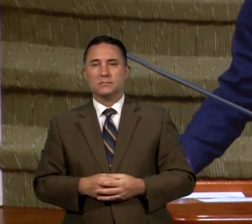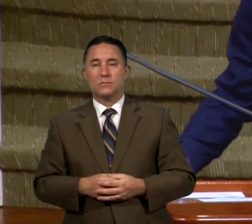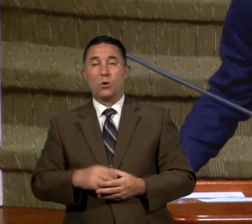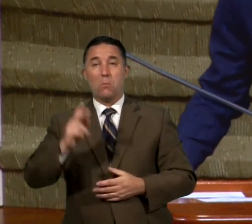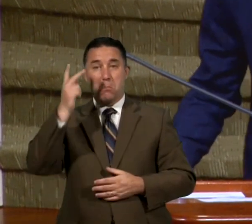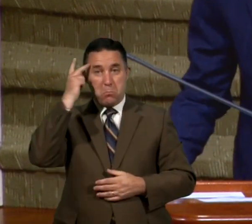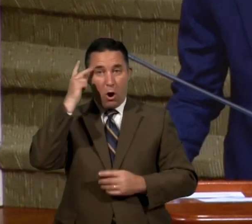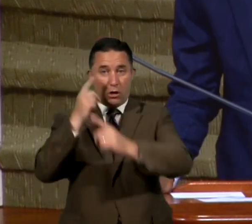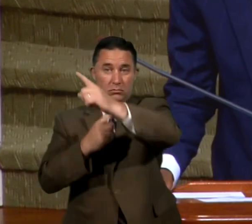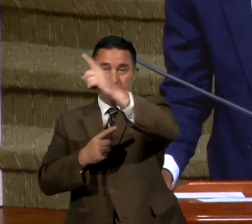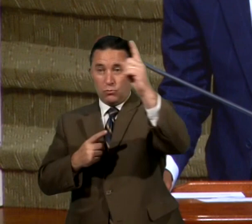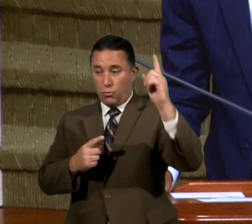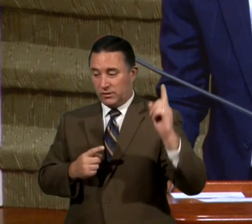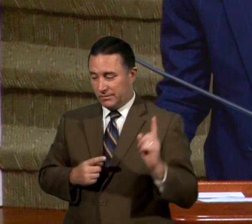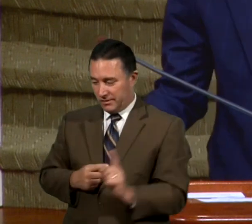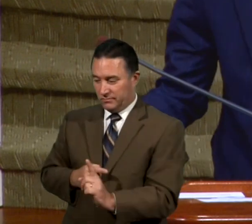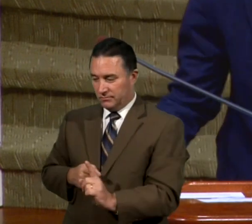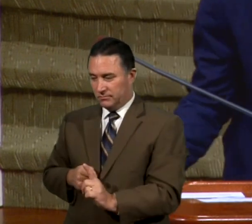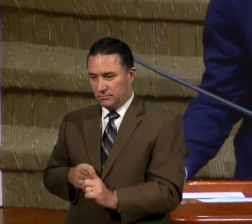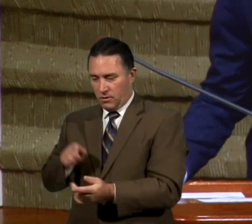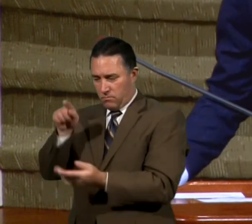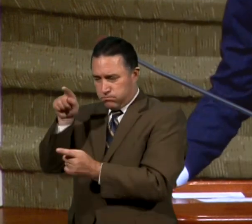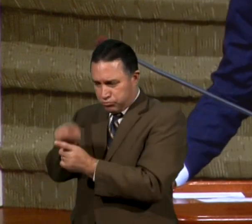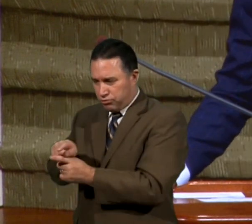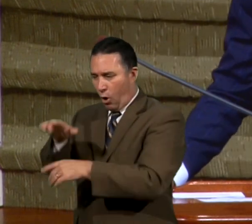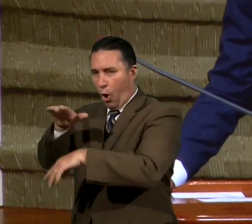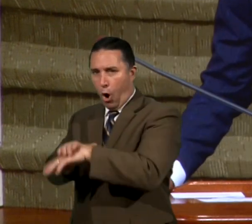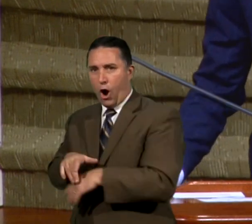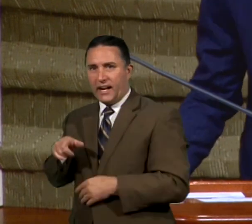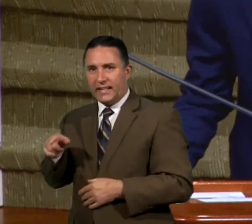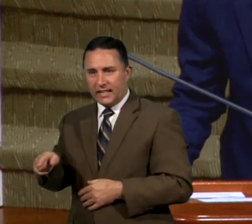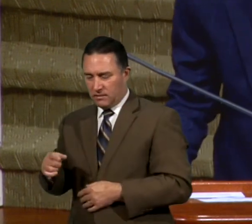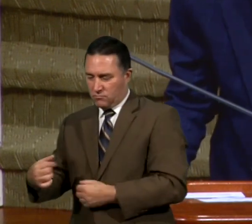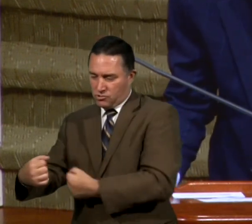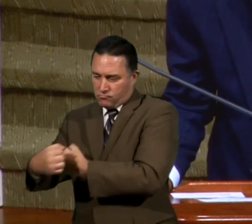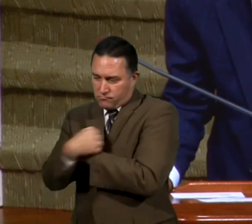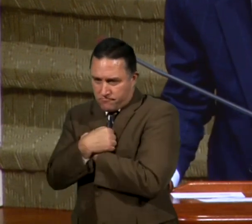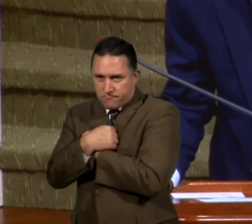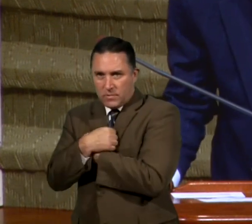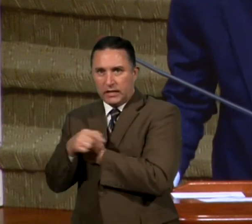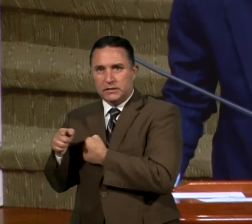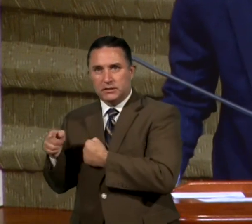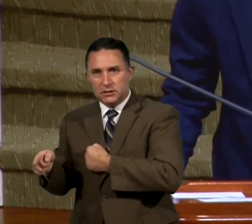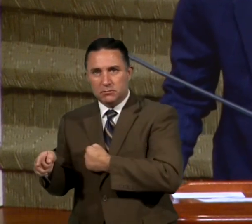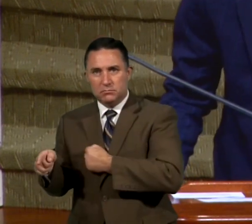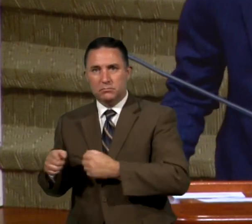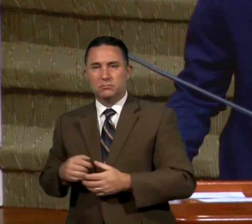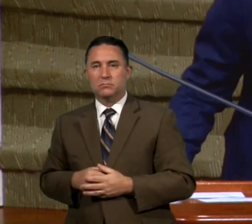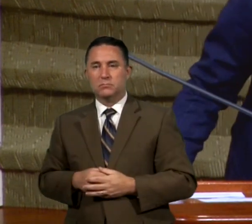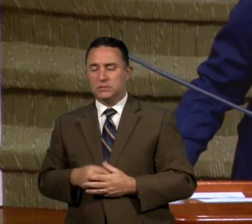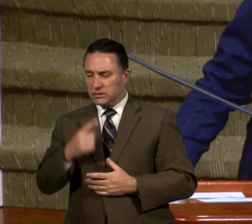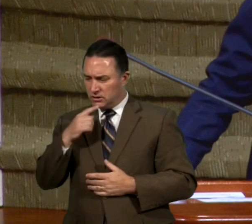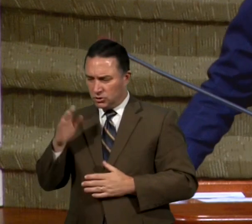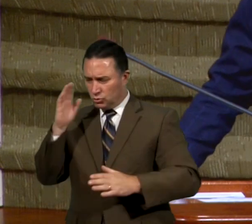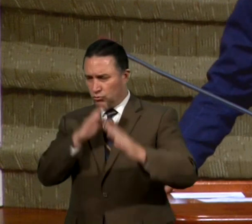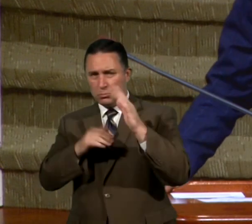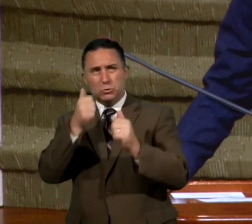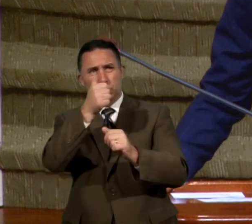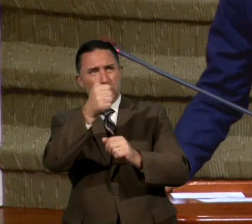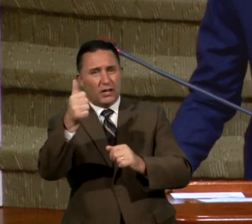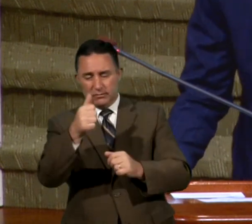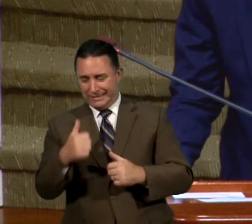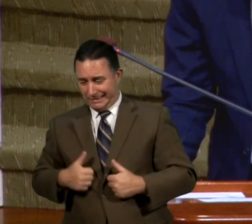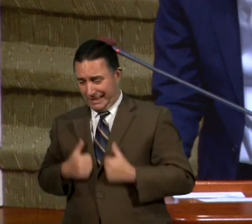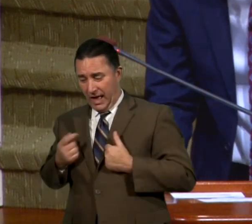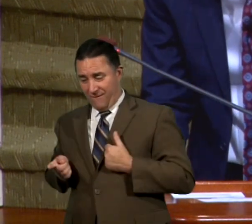And Paul went down and fell on him, embracing him. Said, trouble not yourselves, for